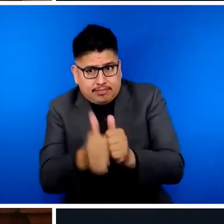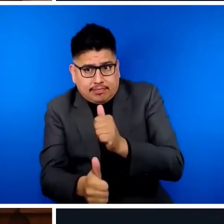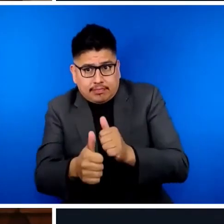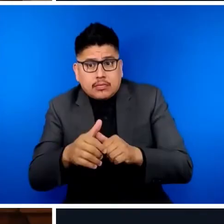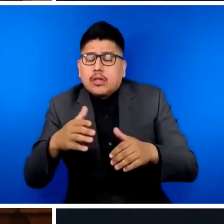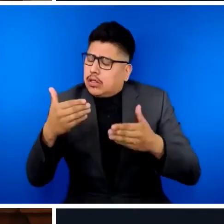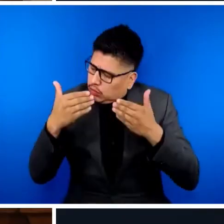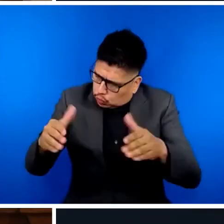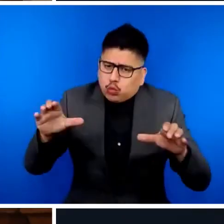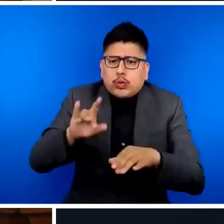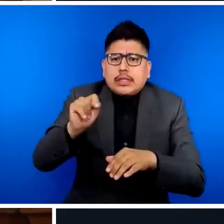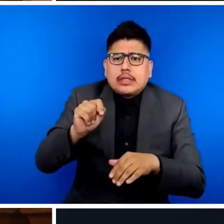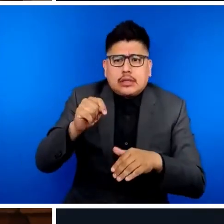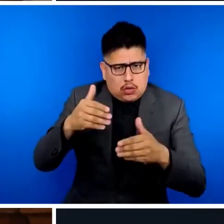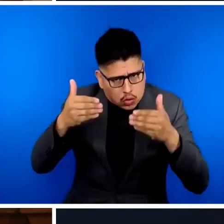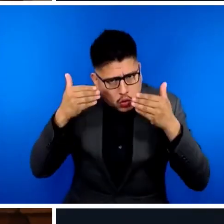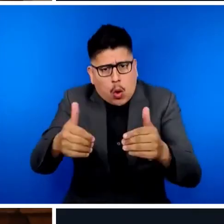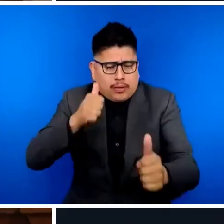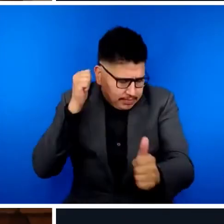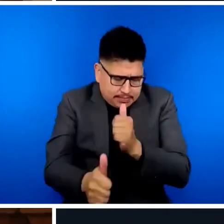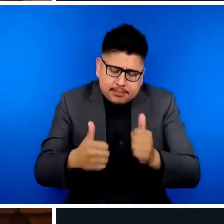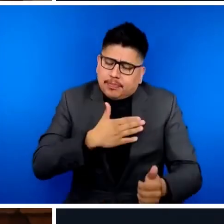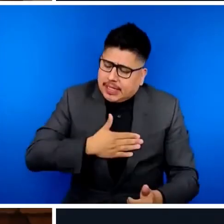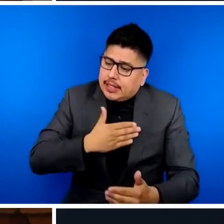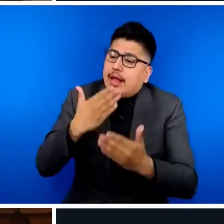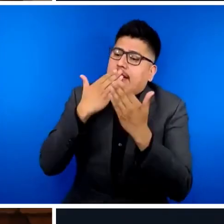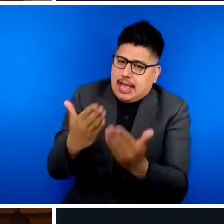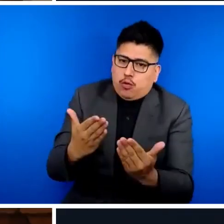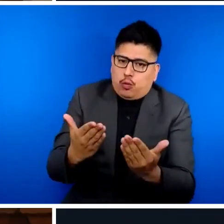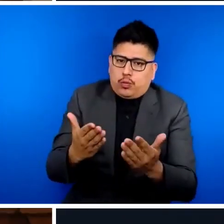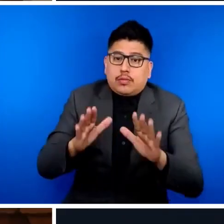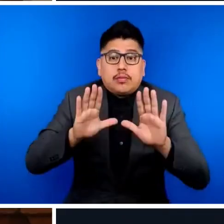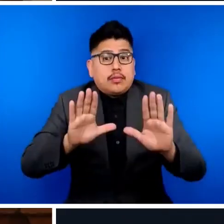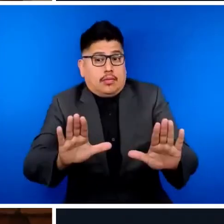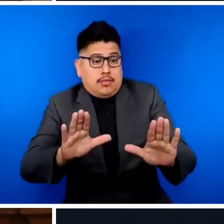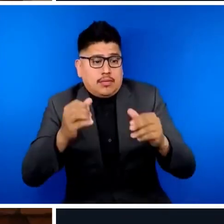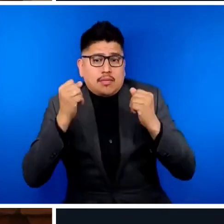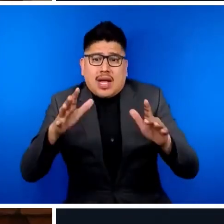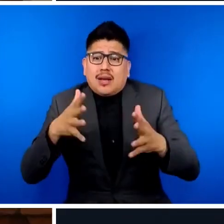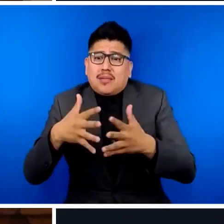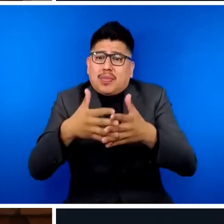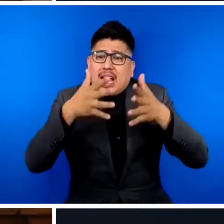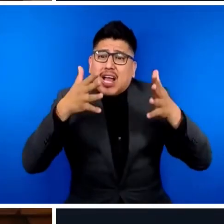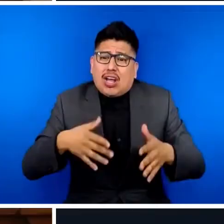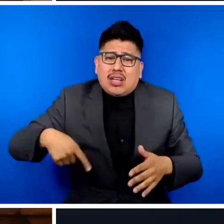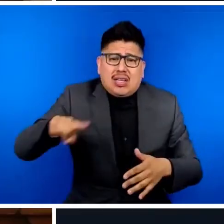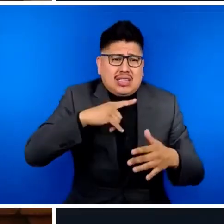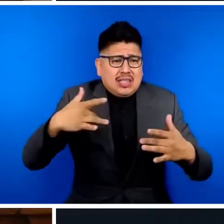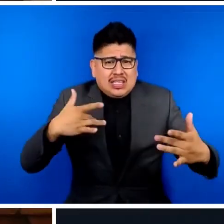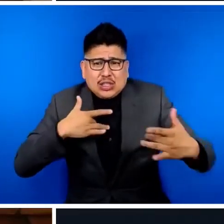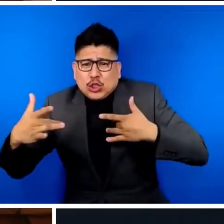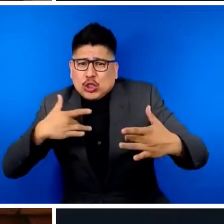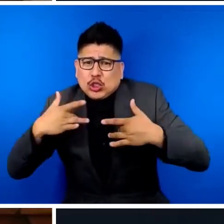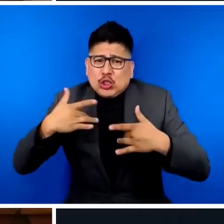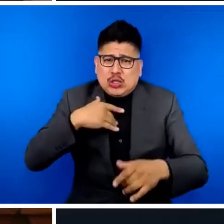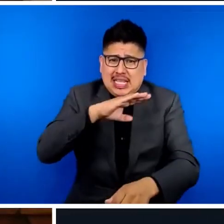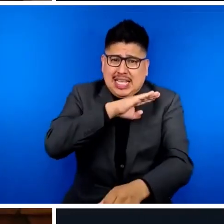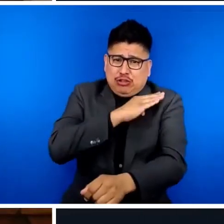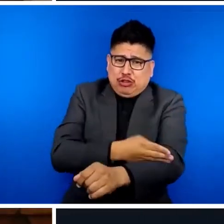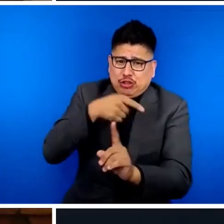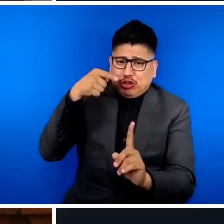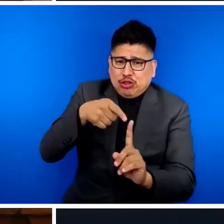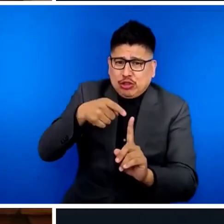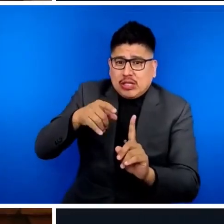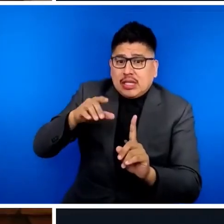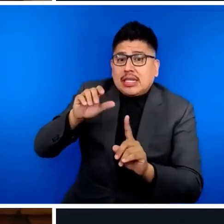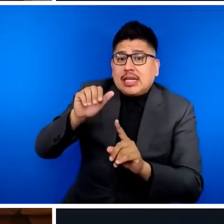anyway. Thank you. Many Americans are also concerned that energy demand from AI data centers could unfairly drive